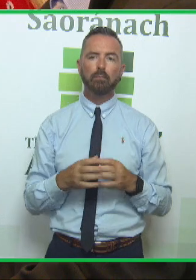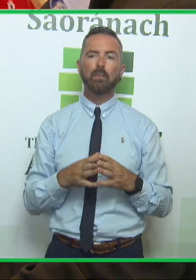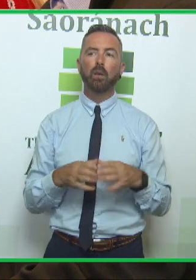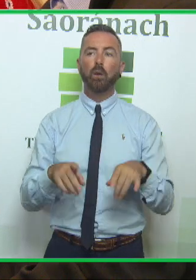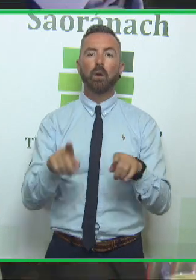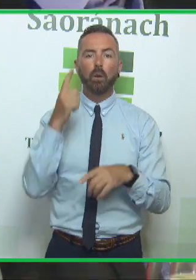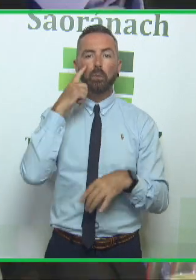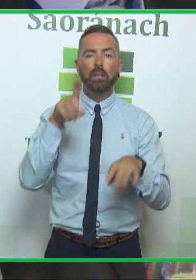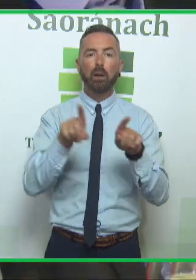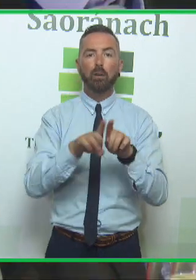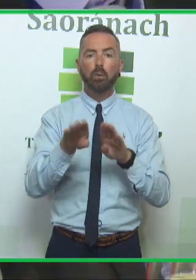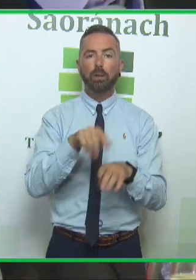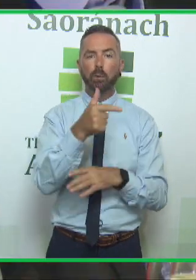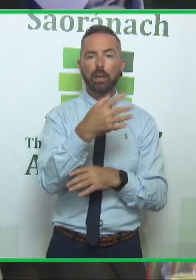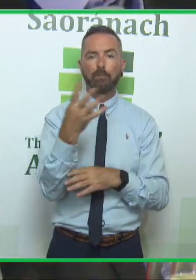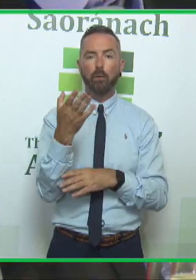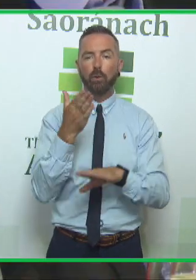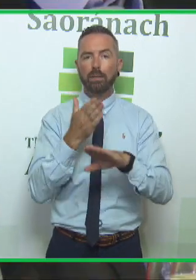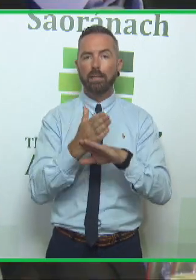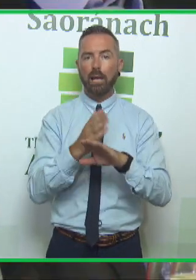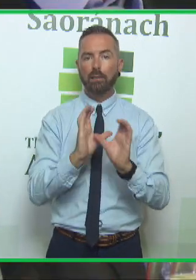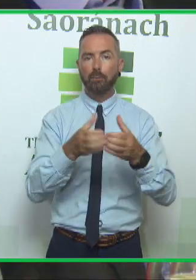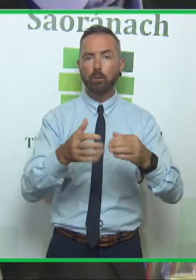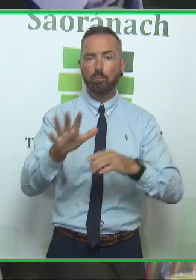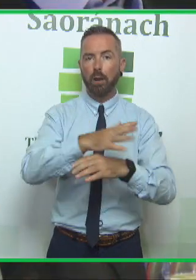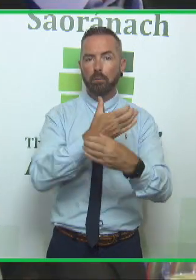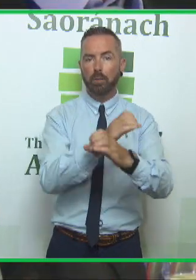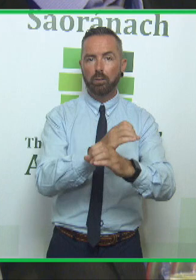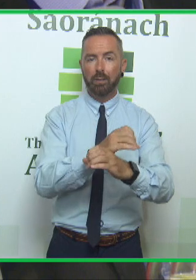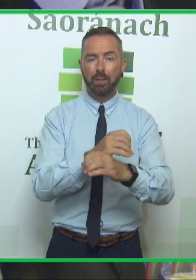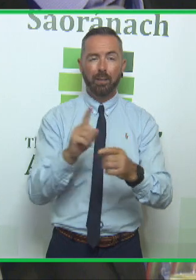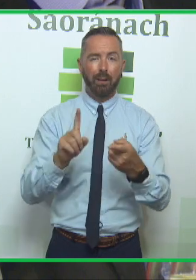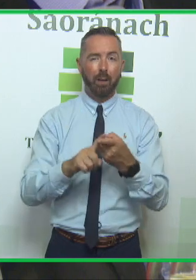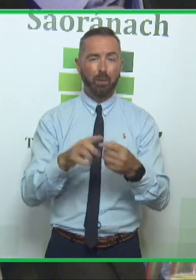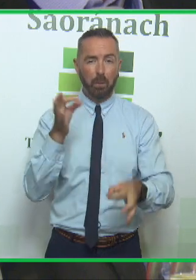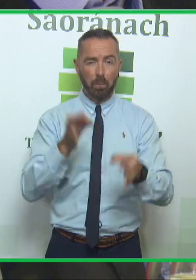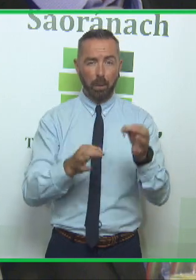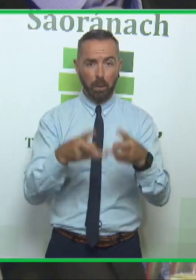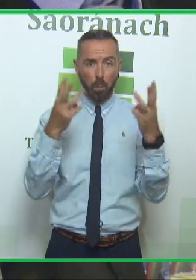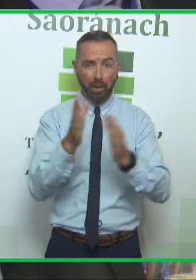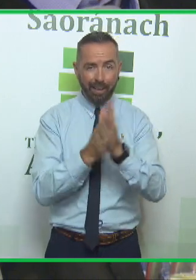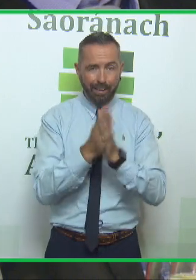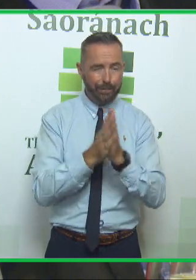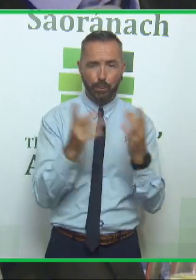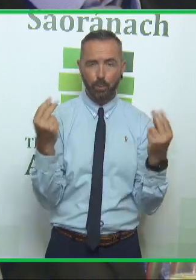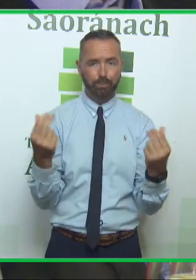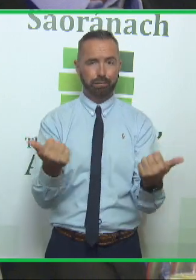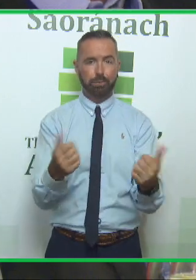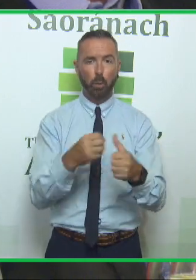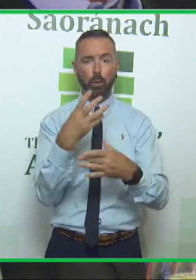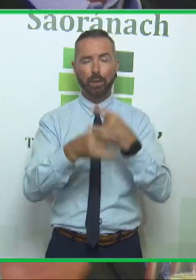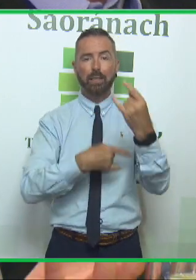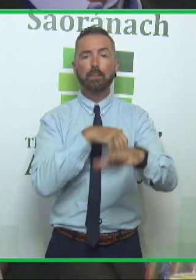certainly within the 24 task forces around the country, there was a lack of political will, and I think it's fair to say that it just fell off. Other things were